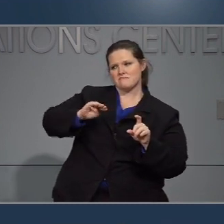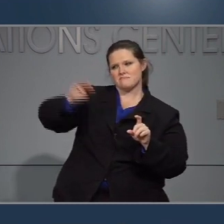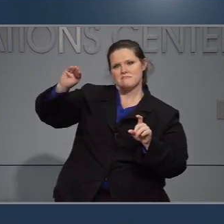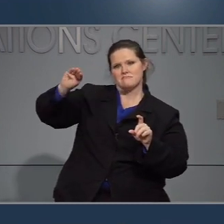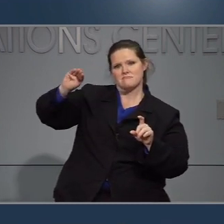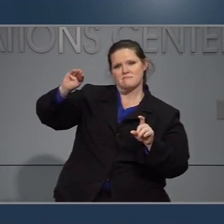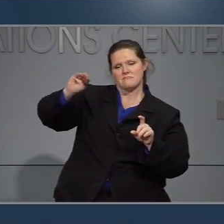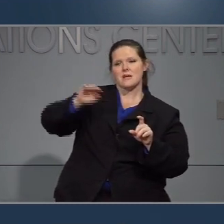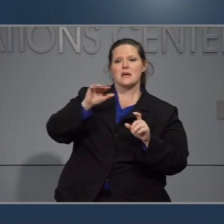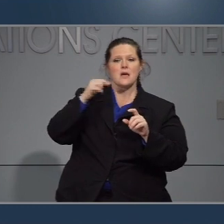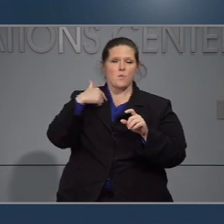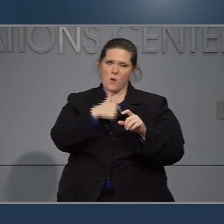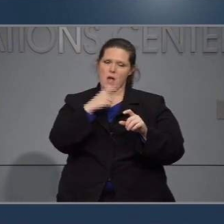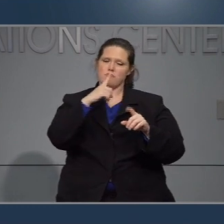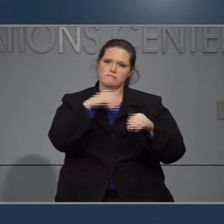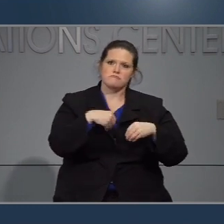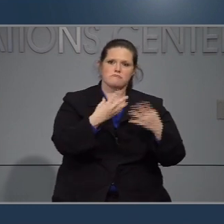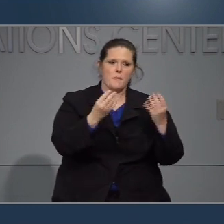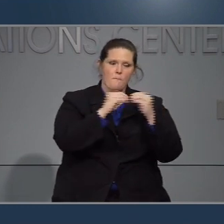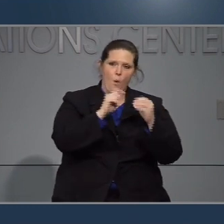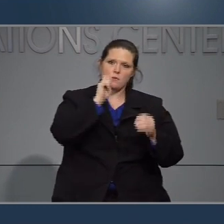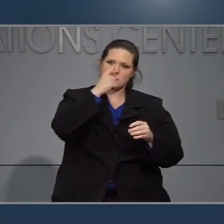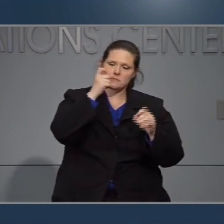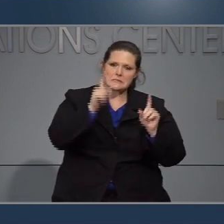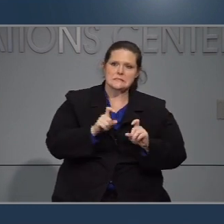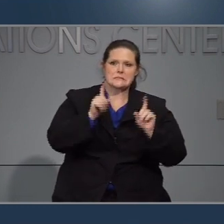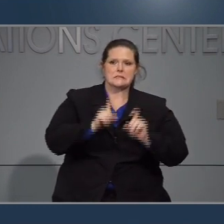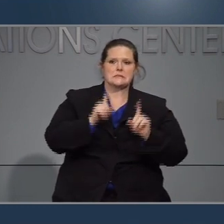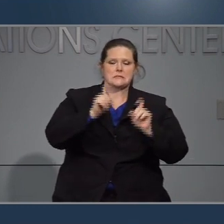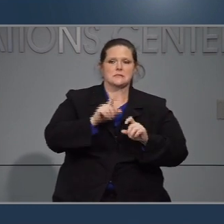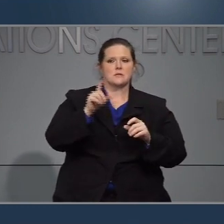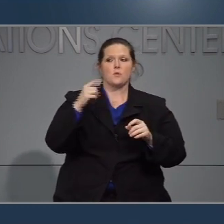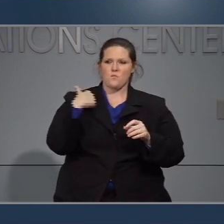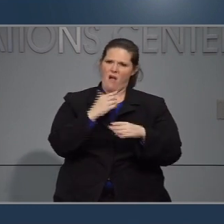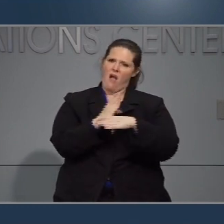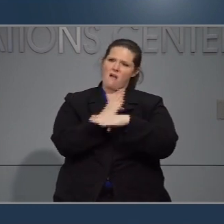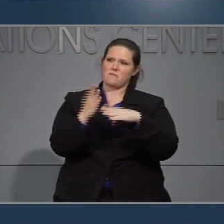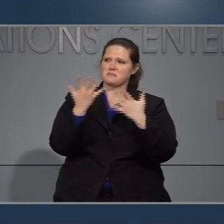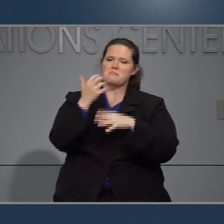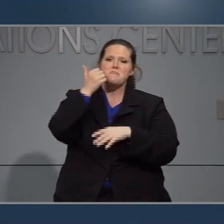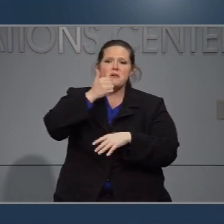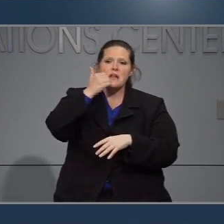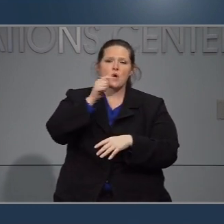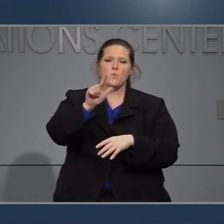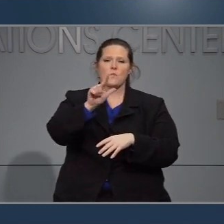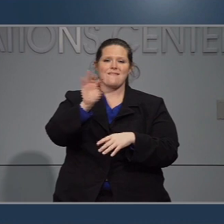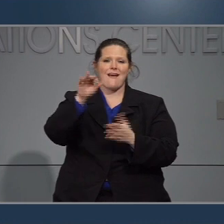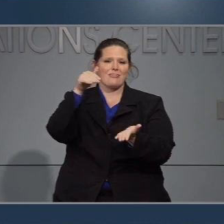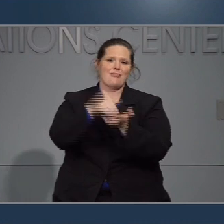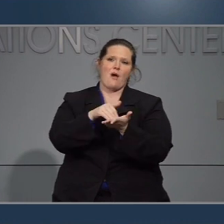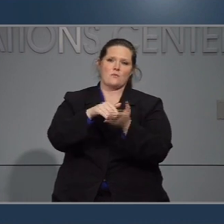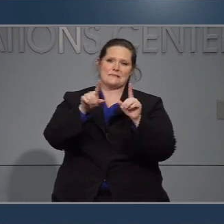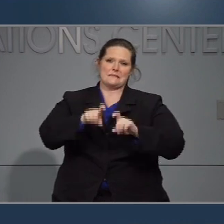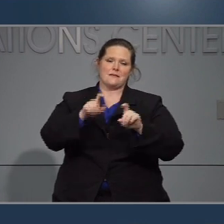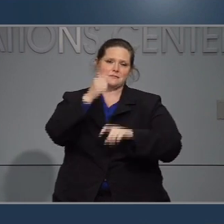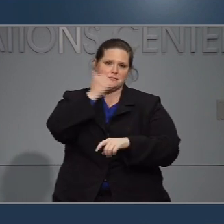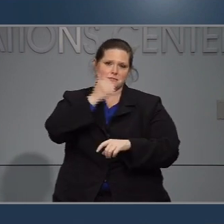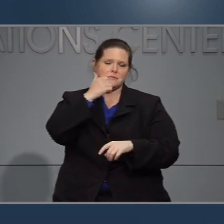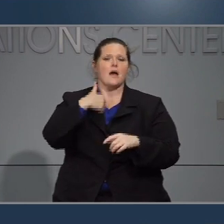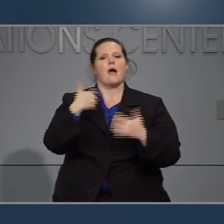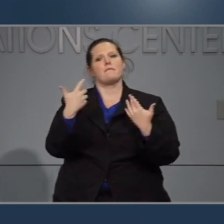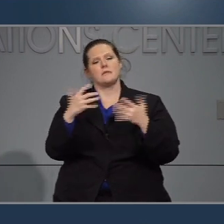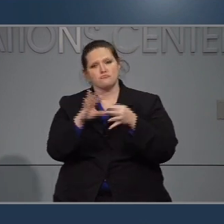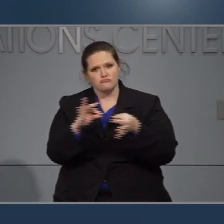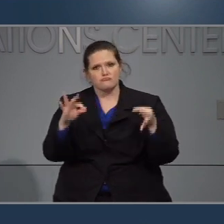about 29,000 tests per day over the last week. But as you've repeatedly heard me say, we have concerns around